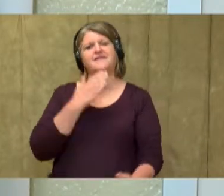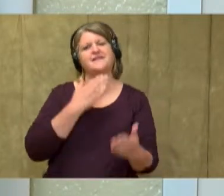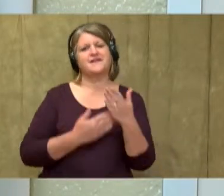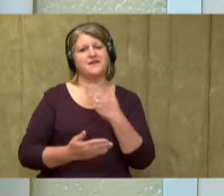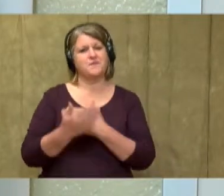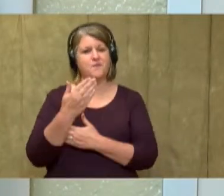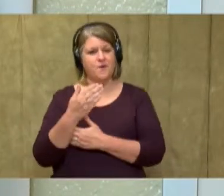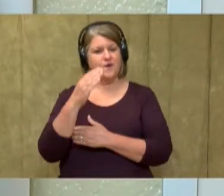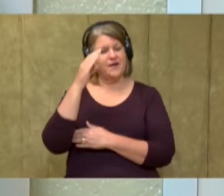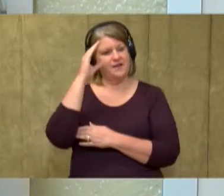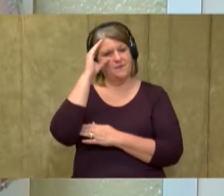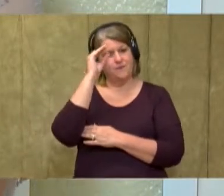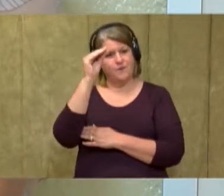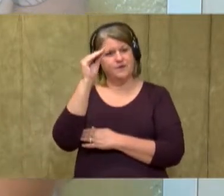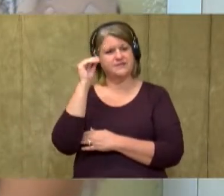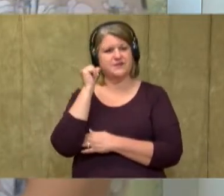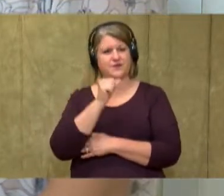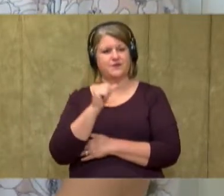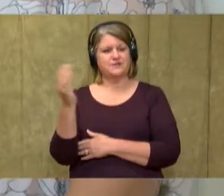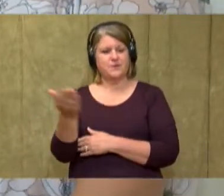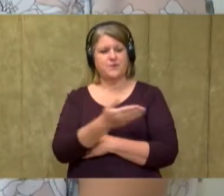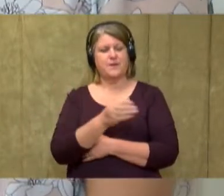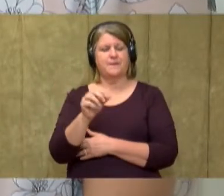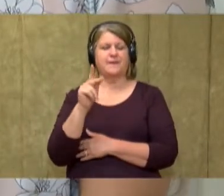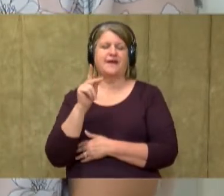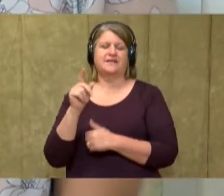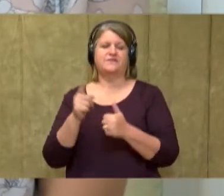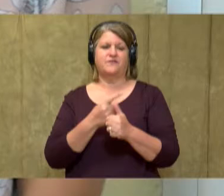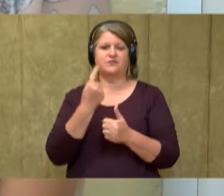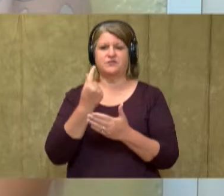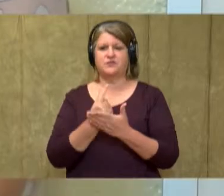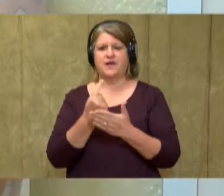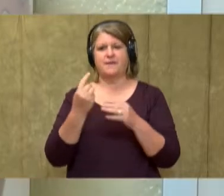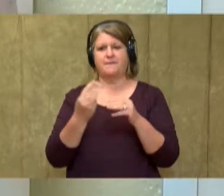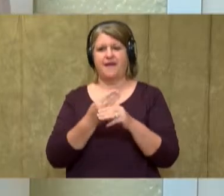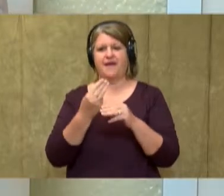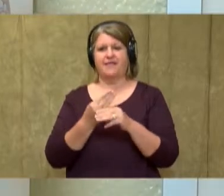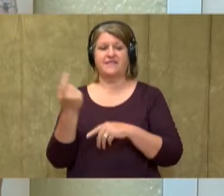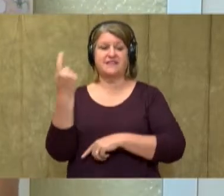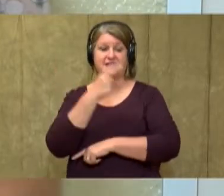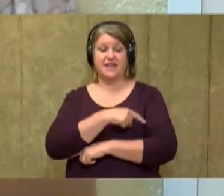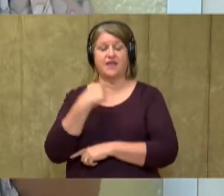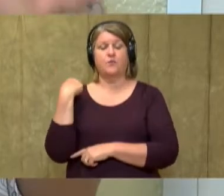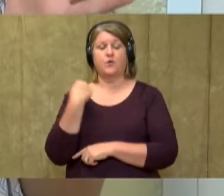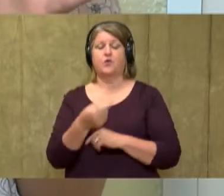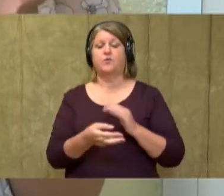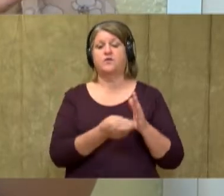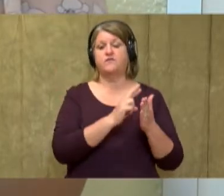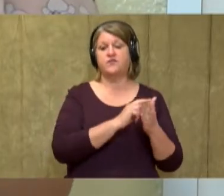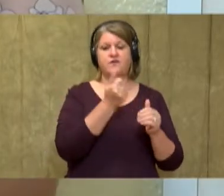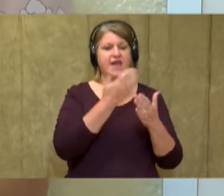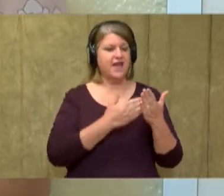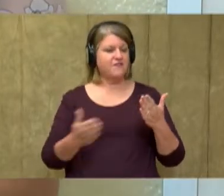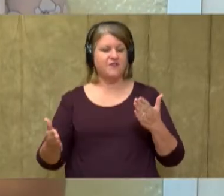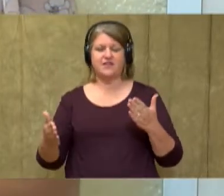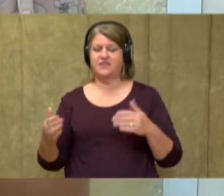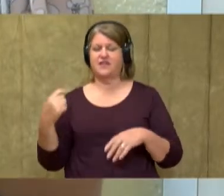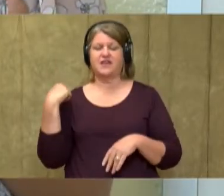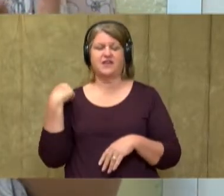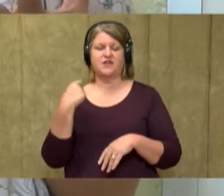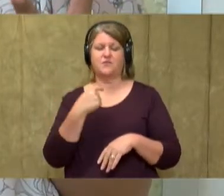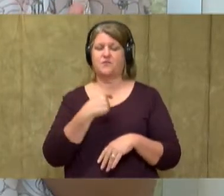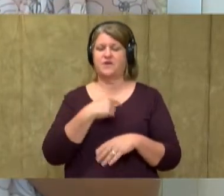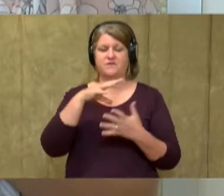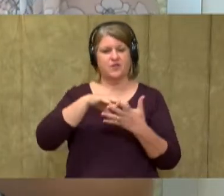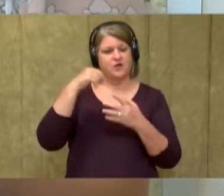Good morning, boys and girls, and welcome back to first grade math. Today is going to be a review day. We're going to review everything that we have done so far. We're